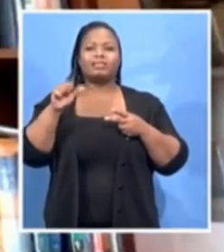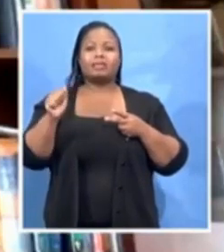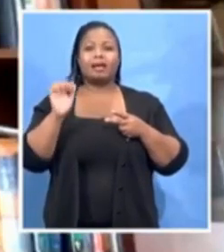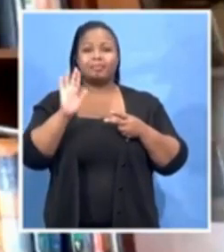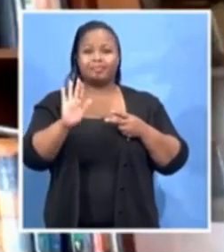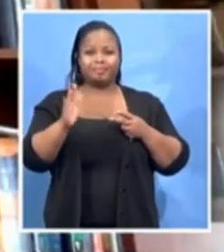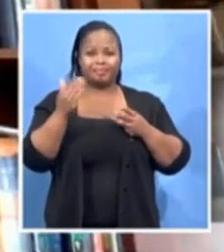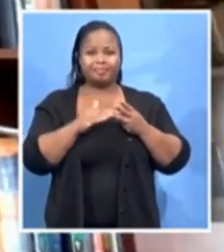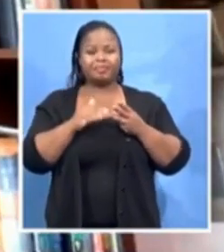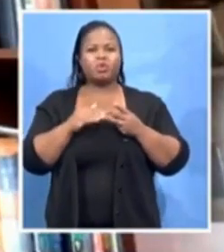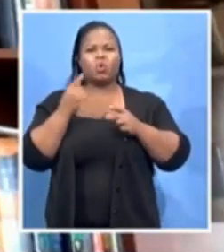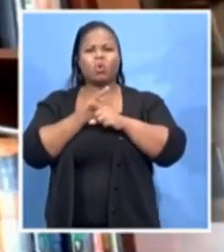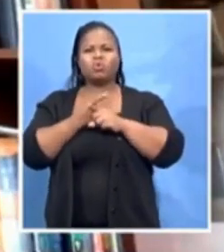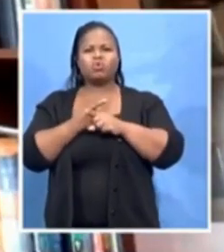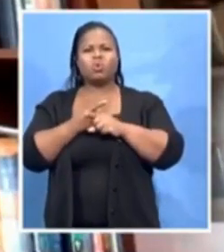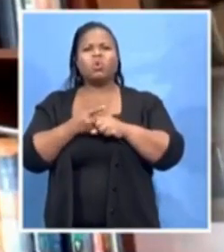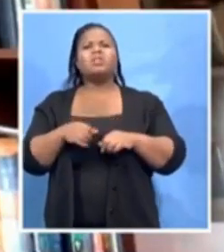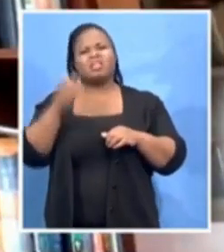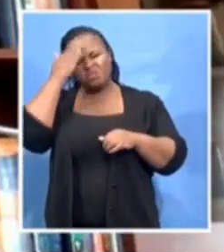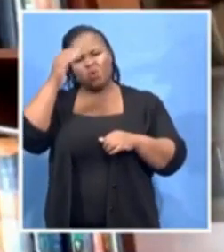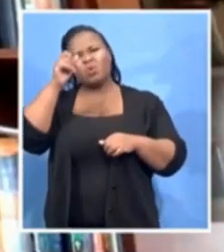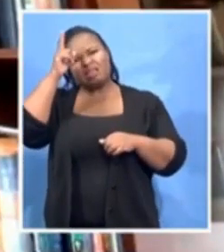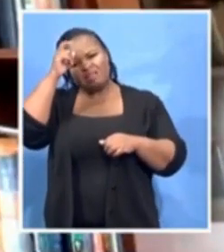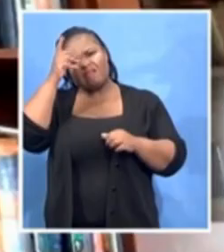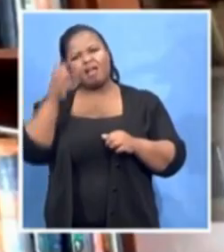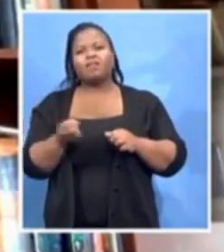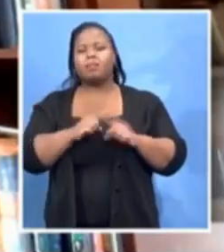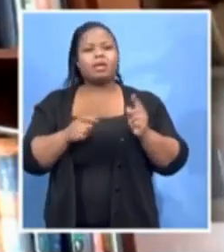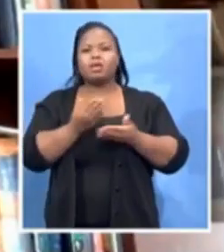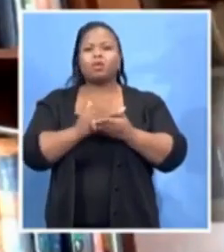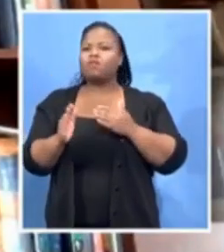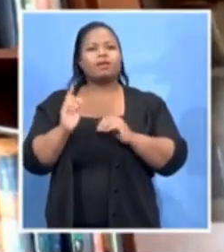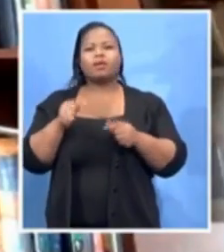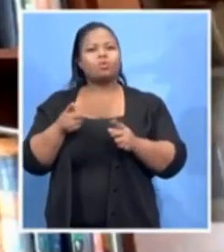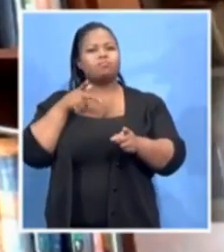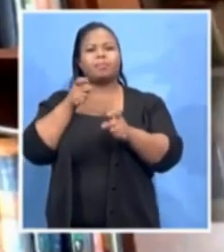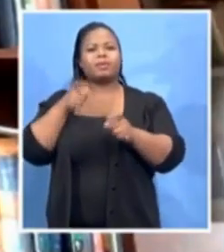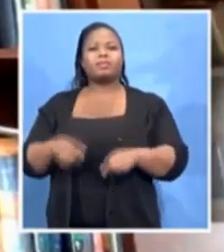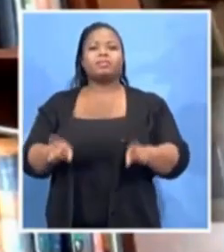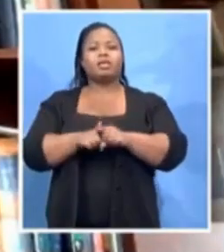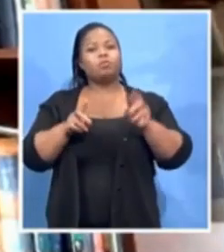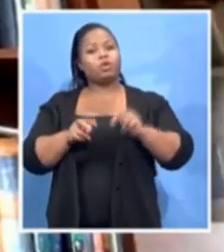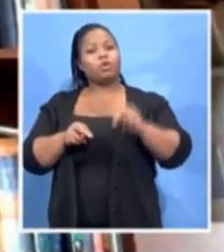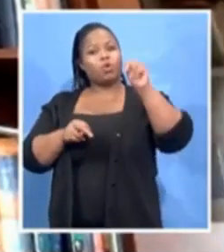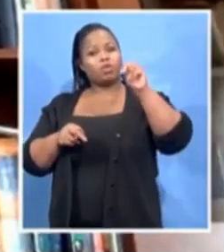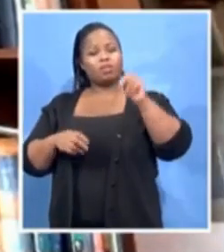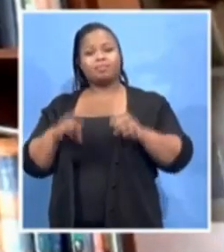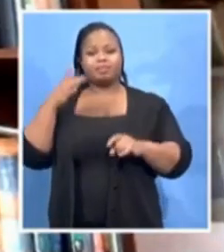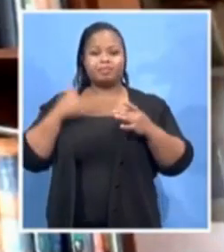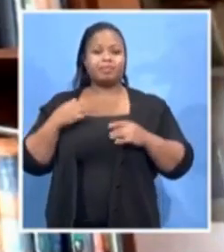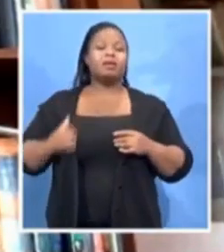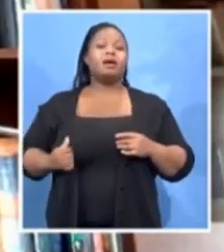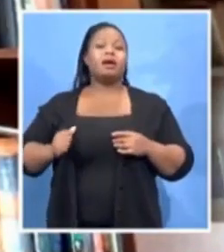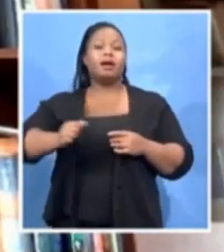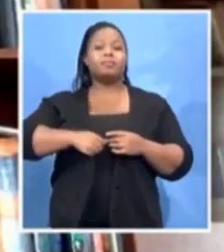them. And even in the North, and sometimes I hear this debate whether our Arab friends are